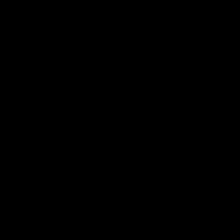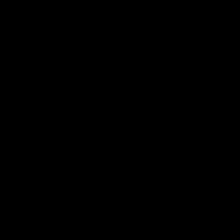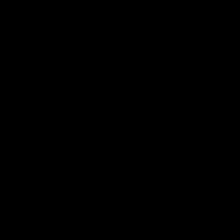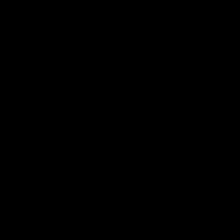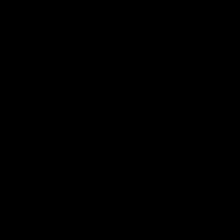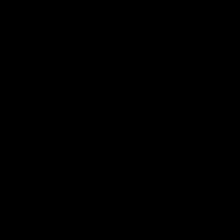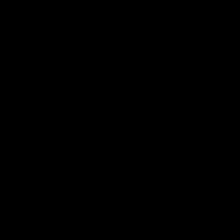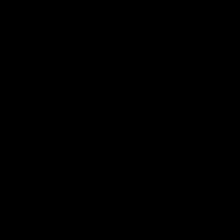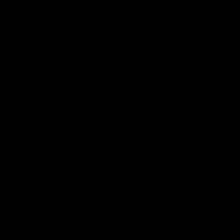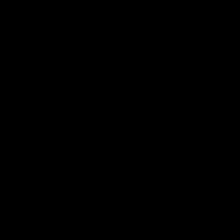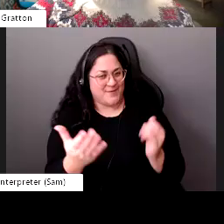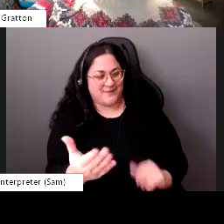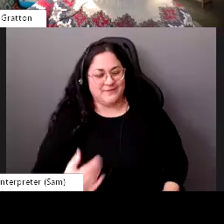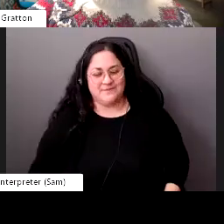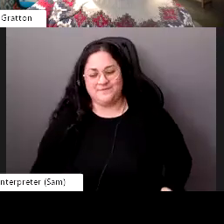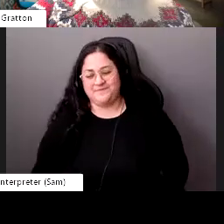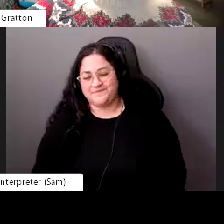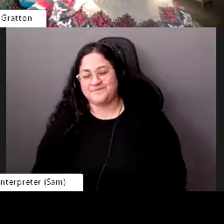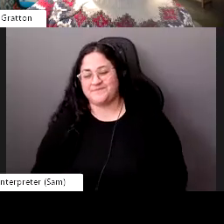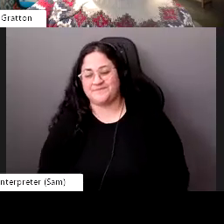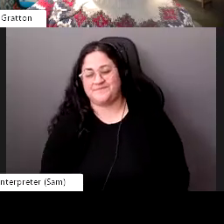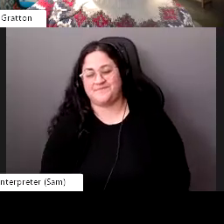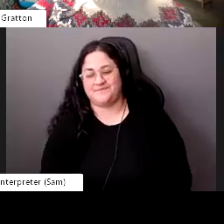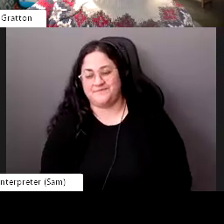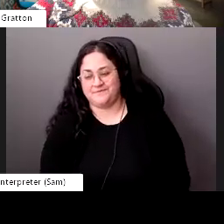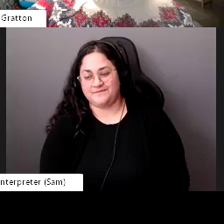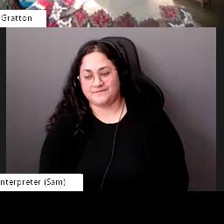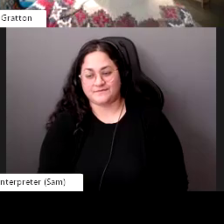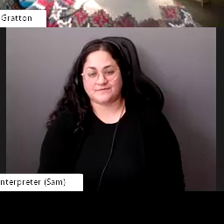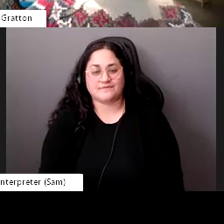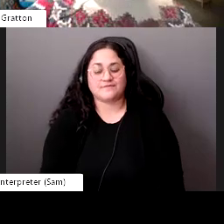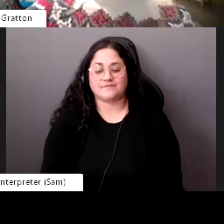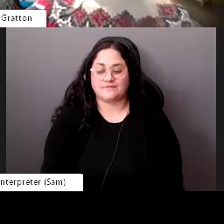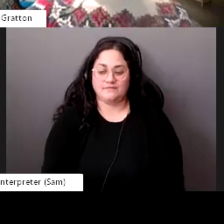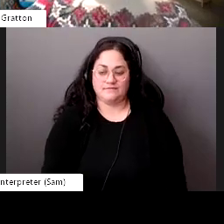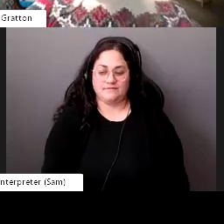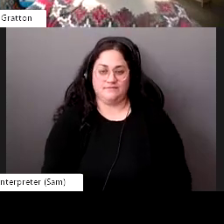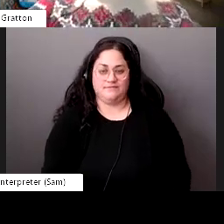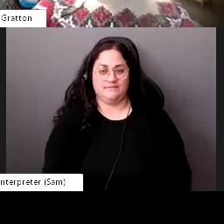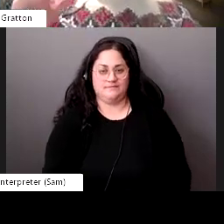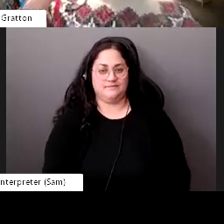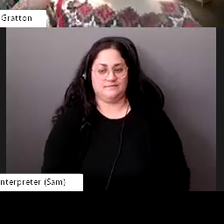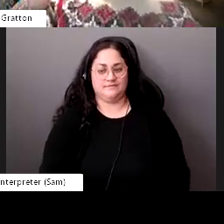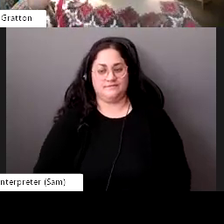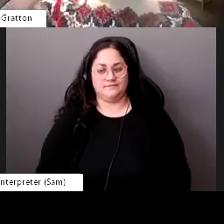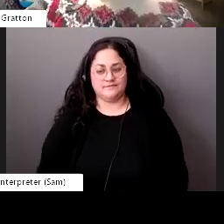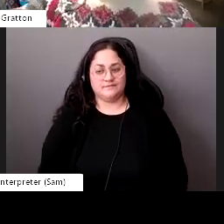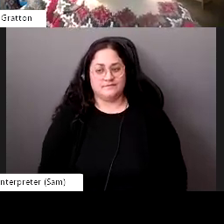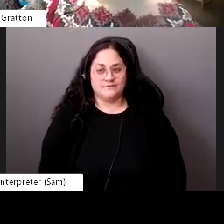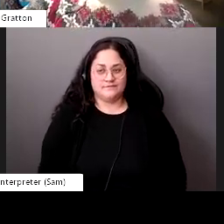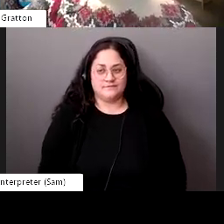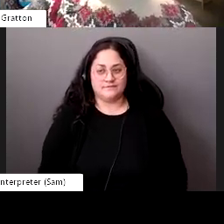to a blank ChatGPT screen here. Here we go. And